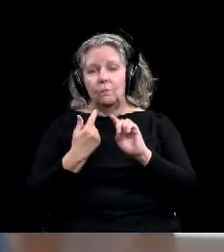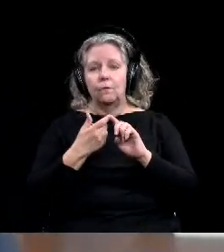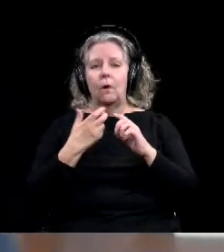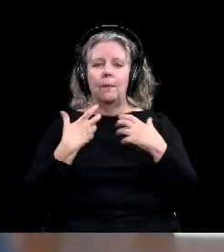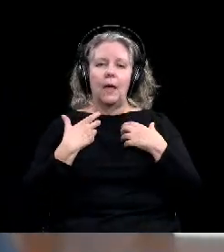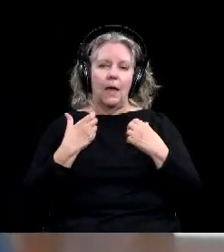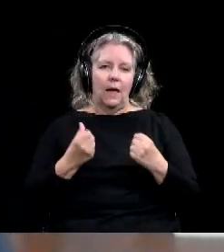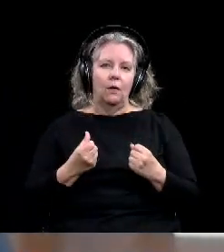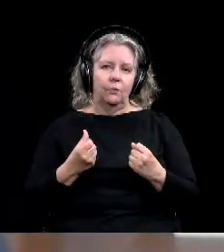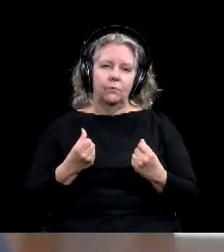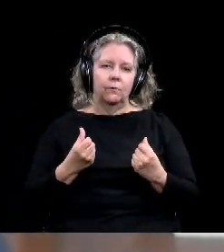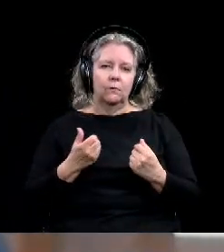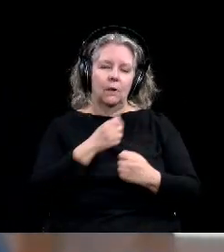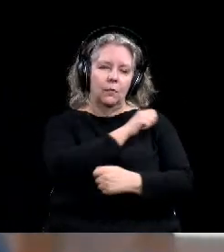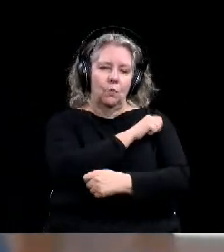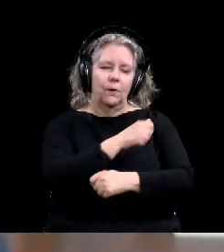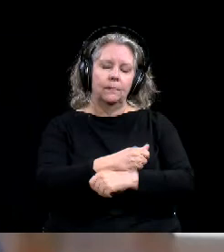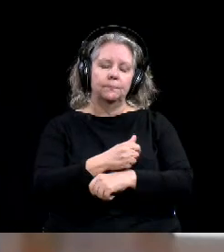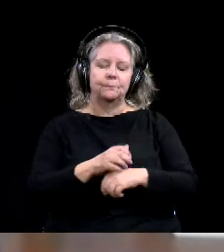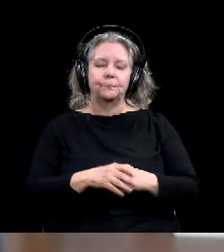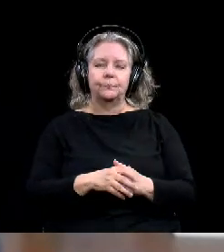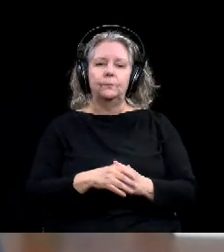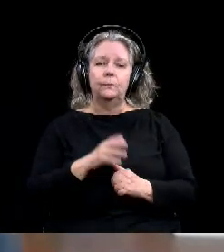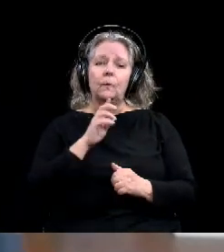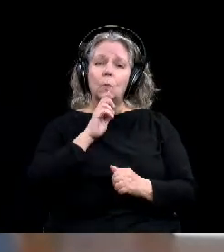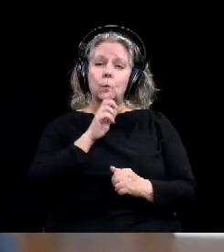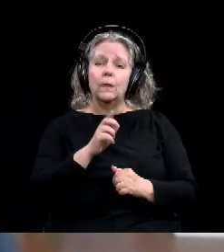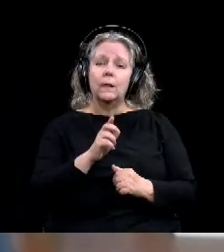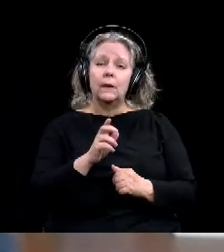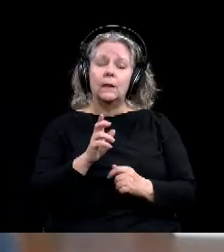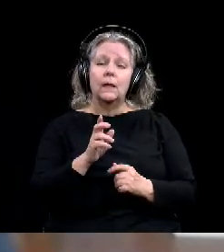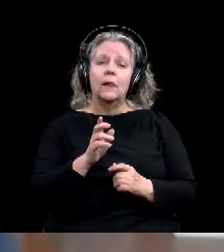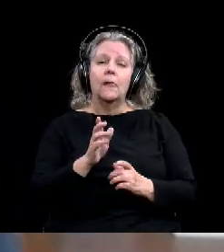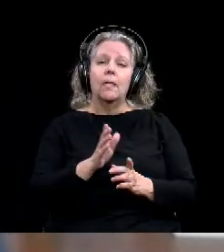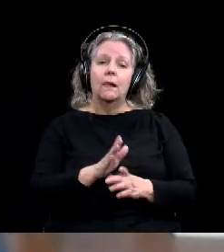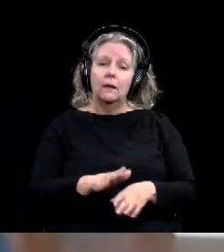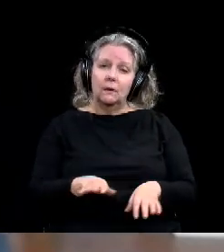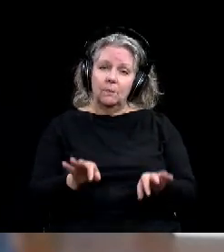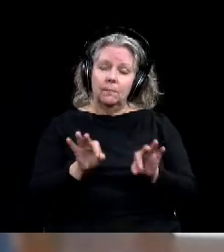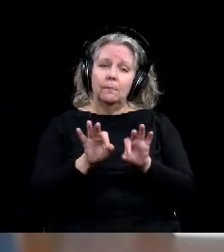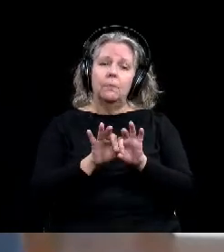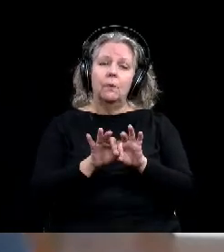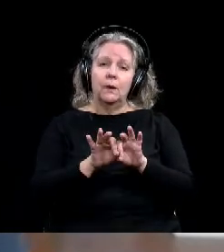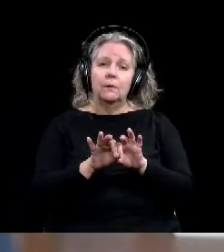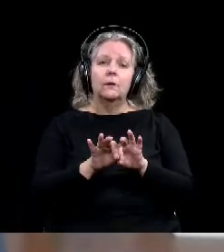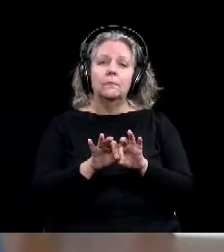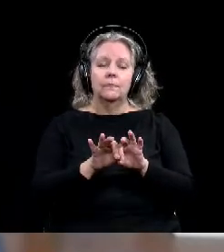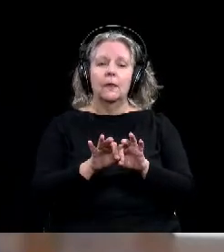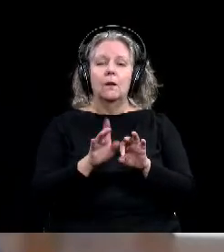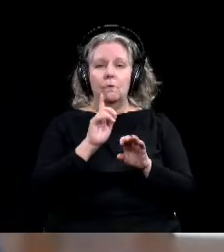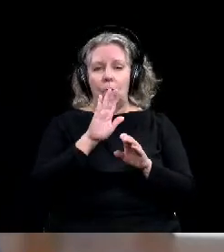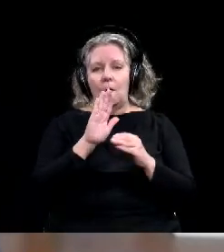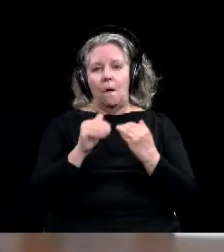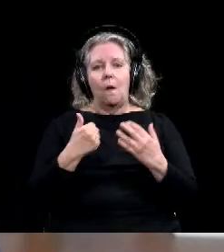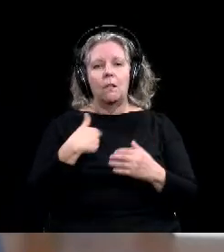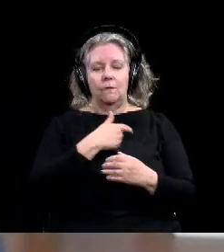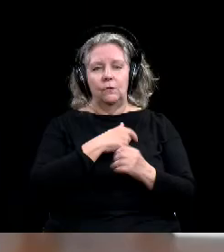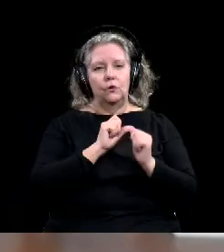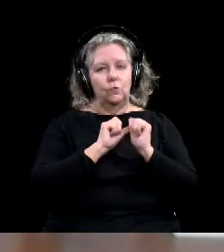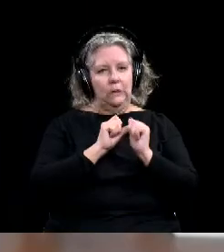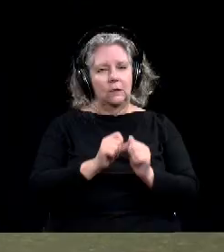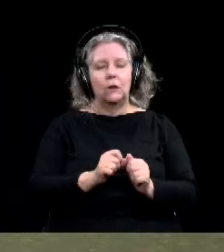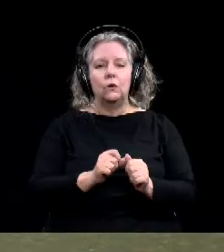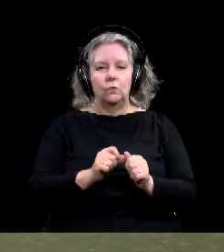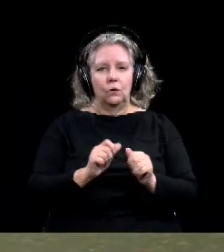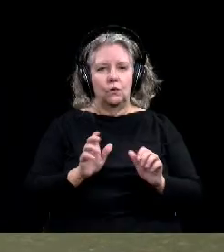is crucial that we all remain diligent in these actions. So again, thank you for asking me to participate today, and I look forward to questions. Thank